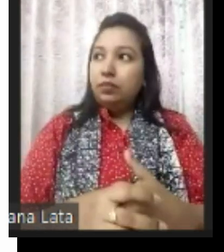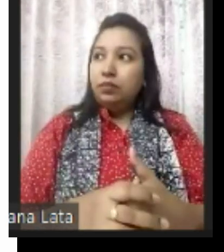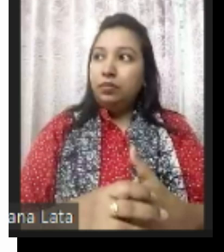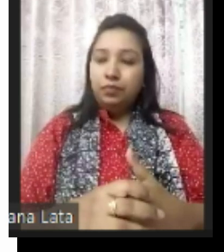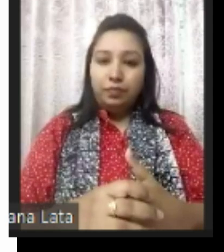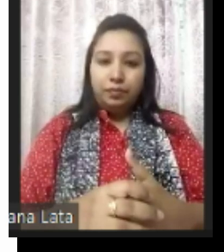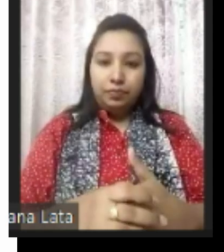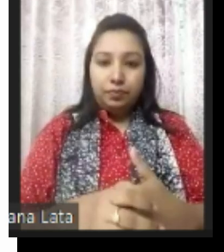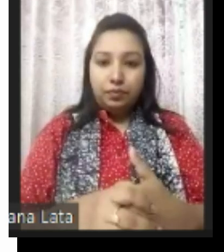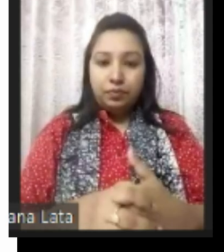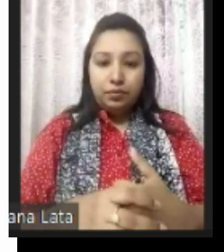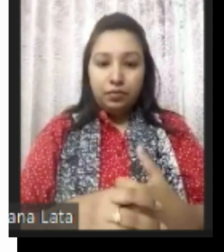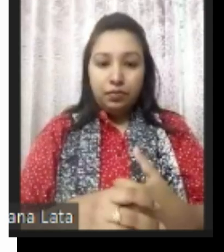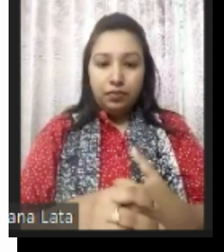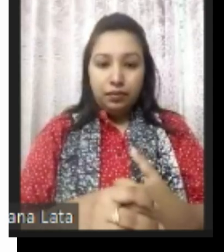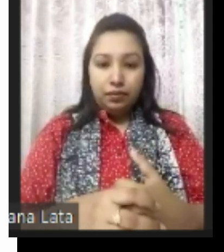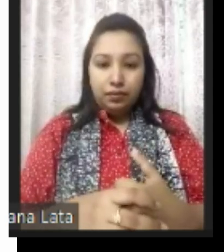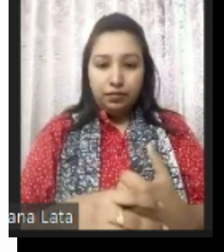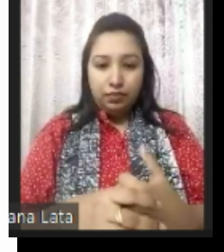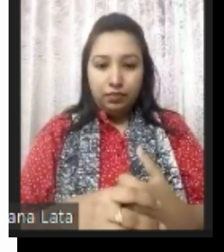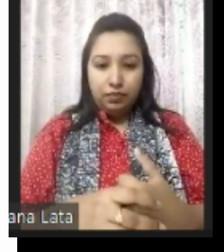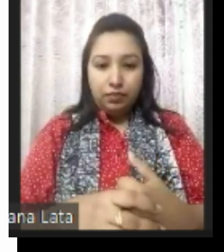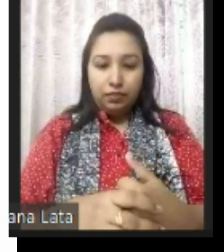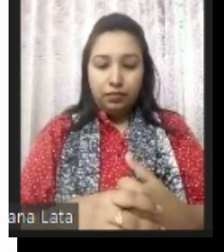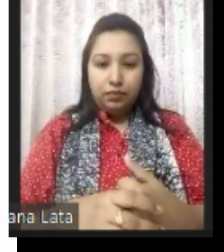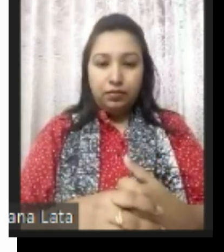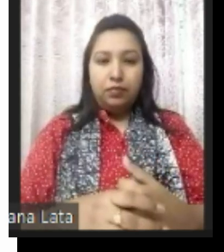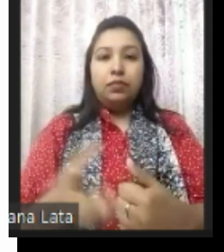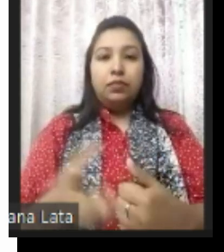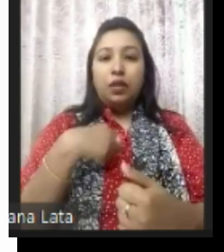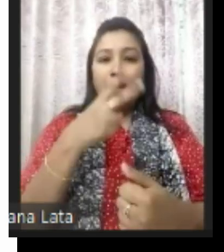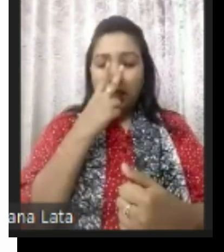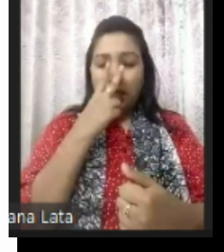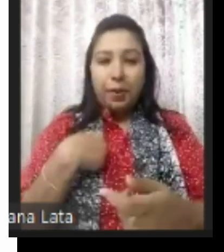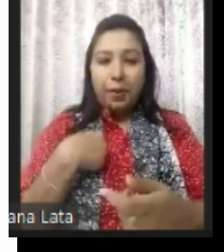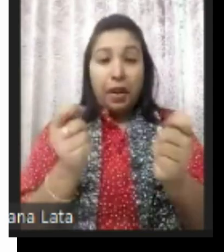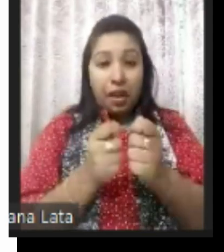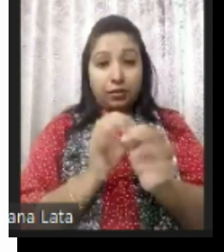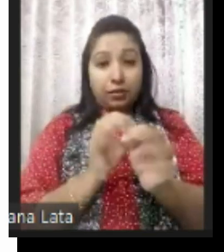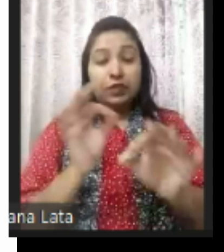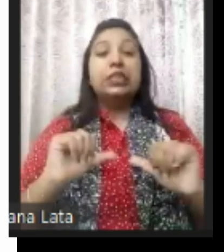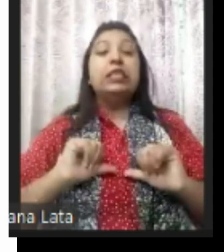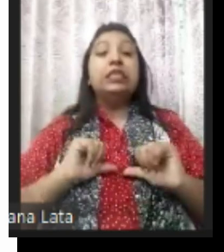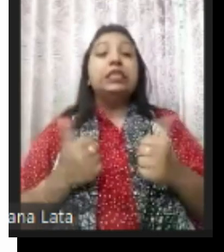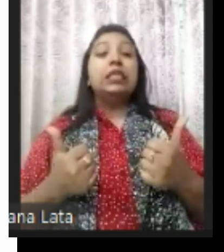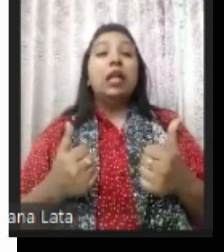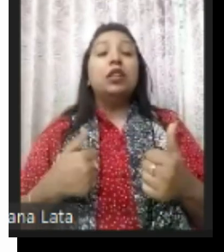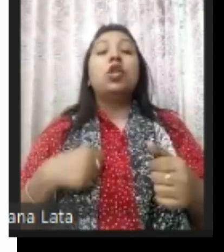You are seeing some of the accessibility work of our products, such as a national portal,